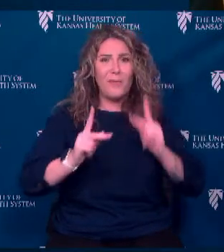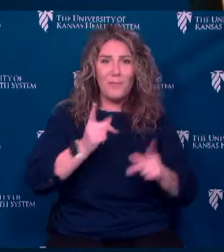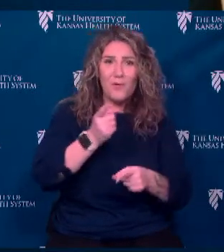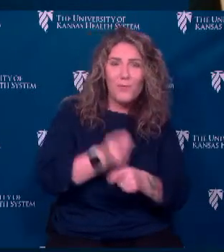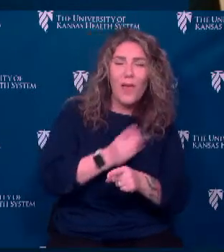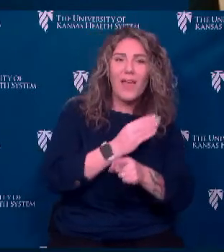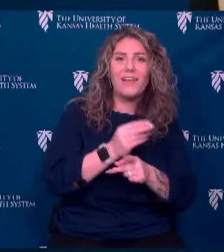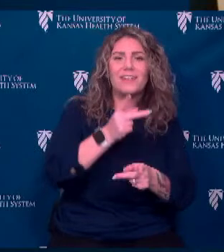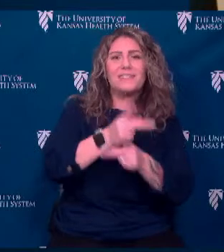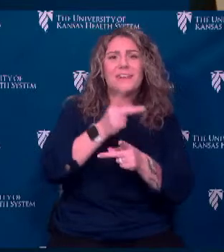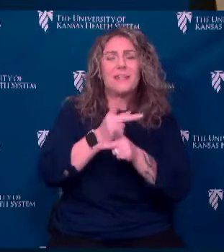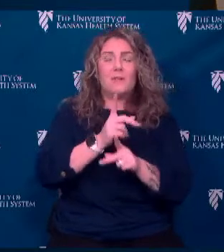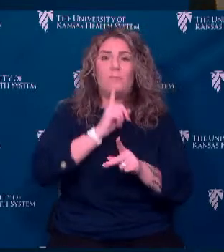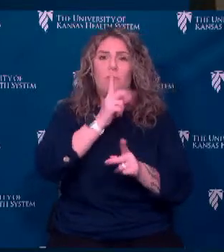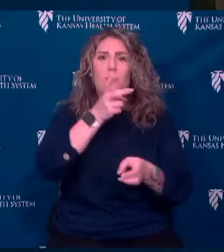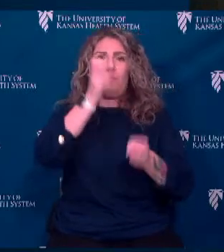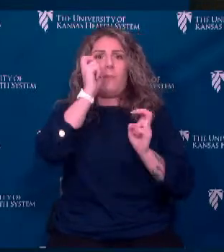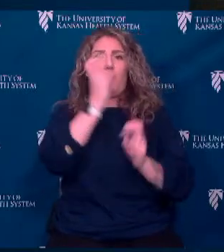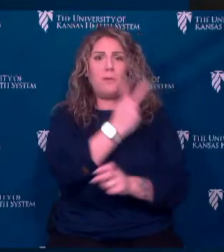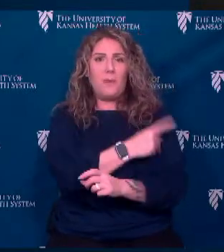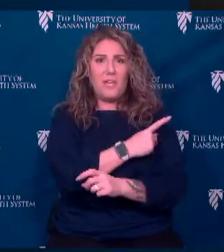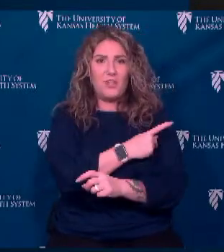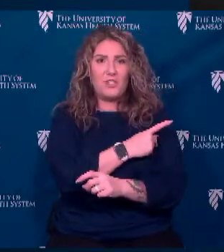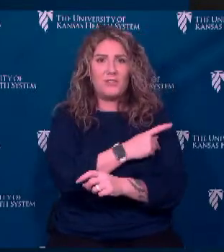really sick patients.